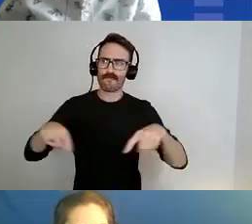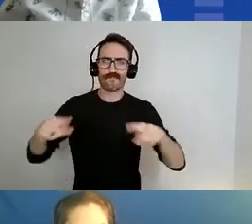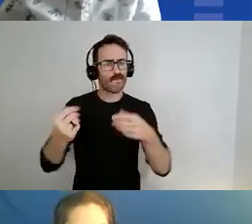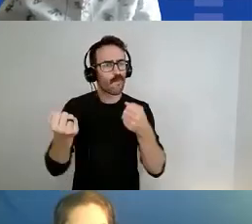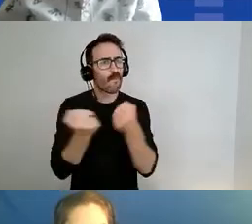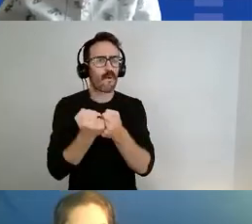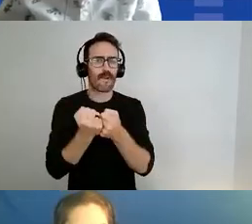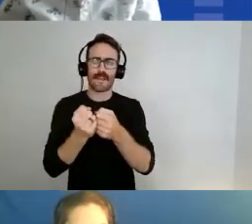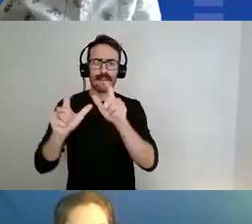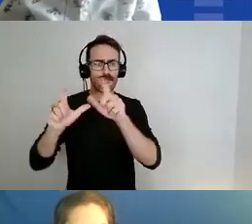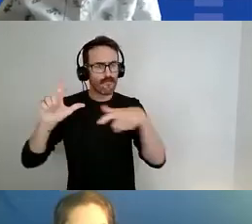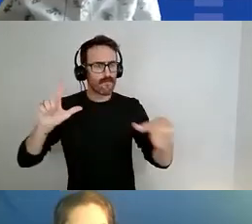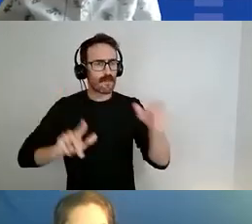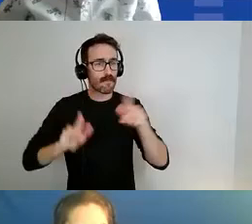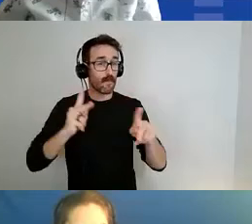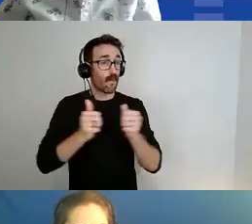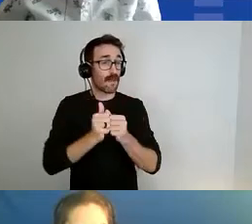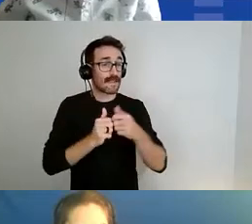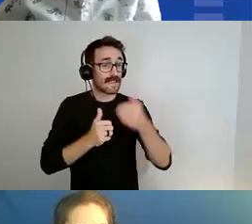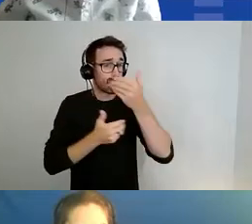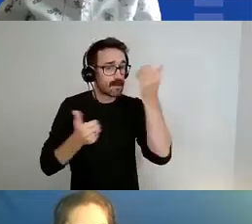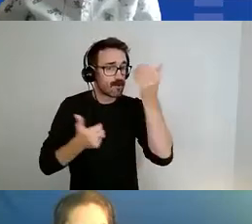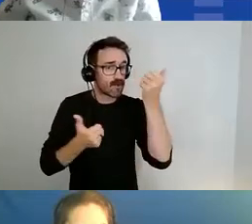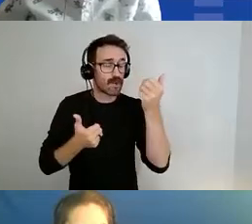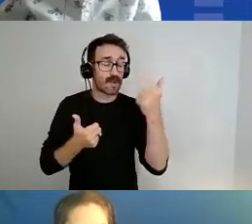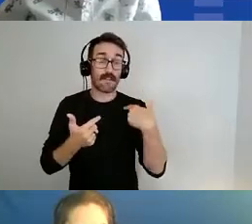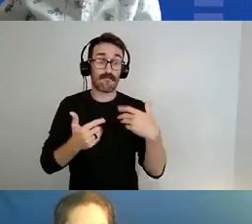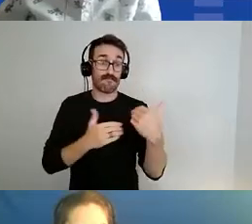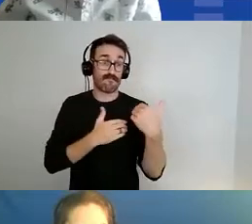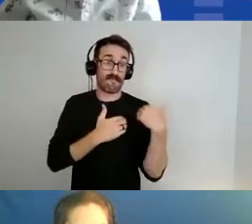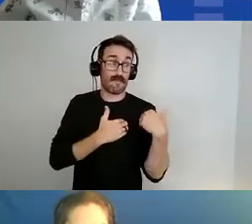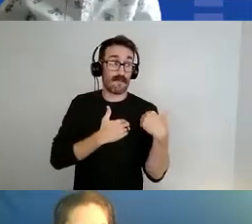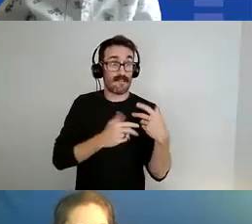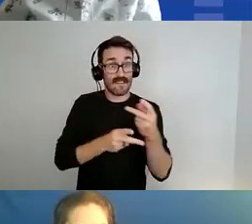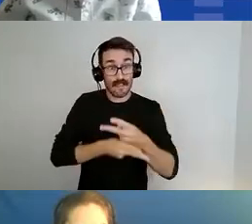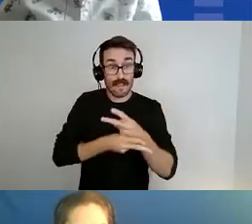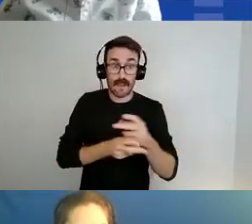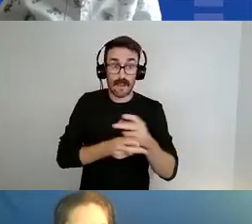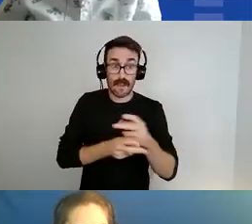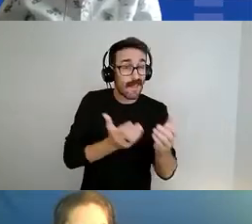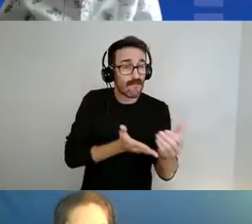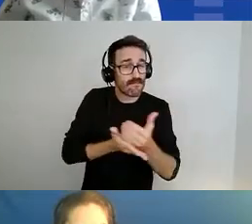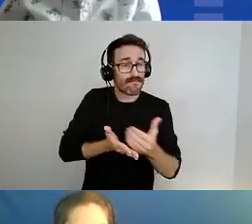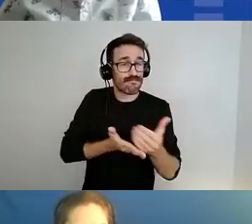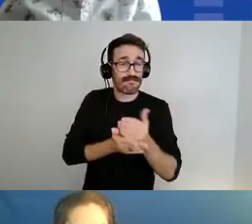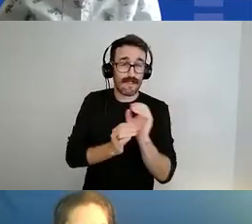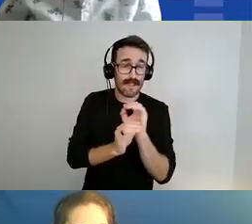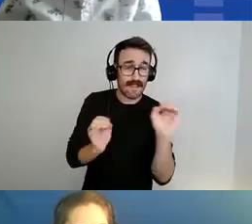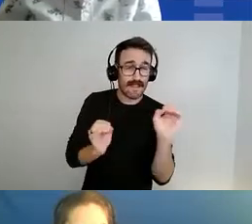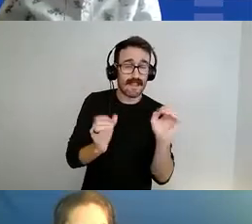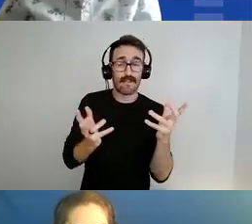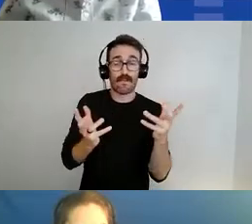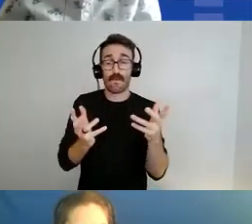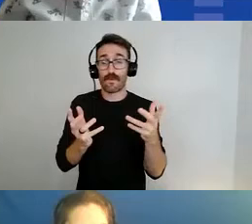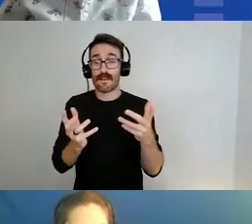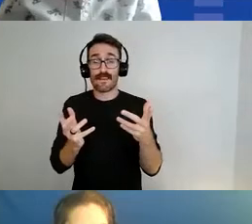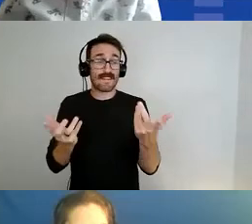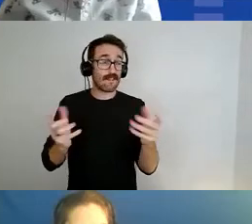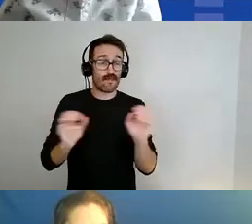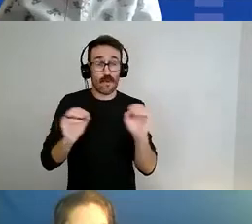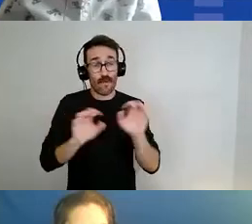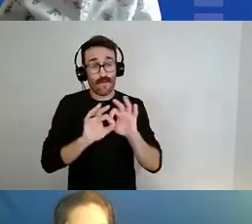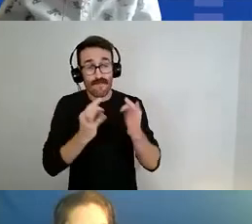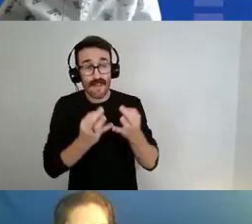with dementia and their primary unpaid care. So people spoke about the presence or absence of families